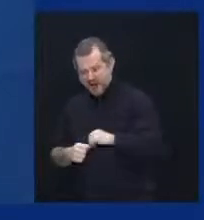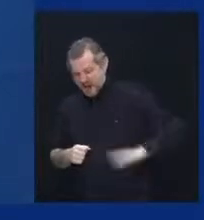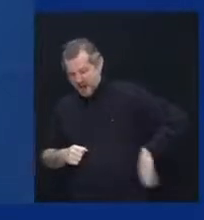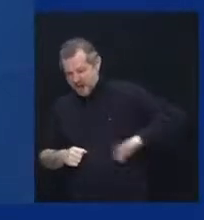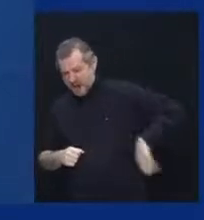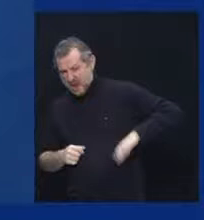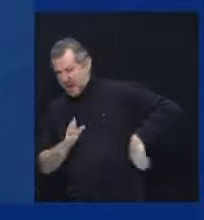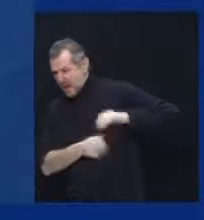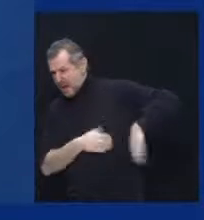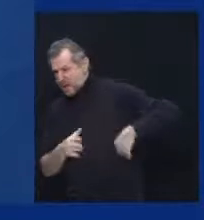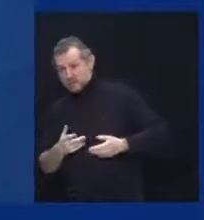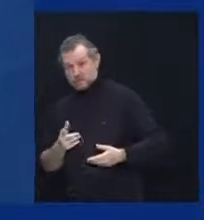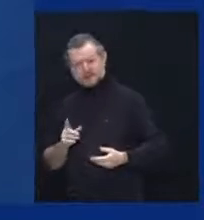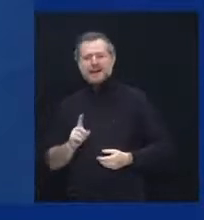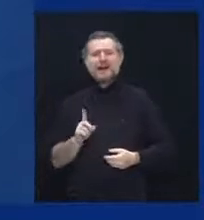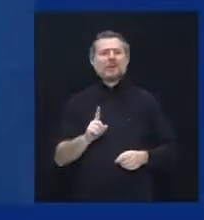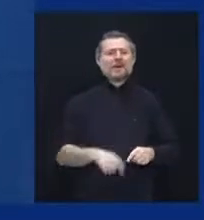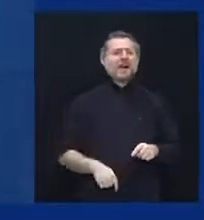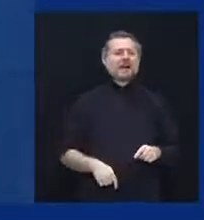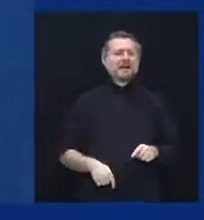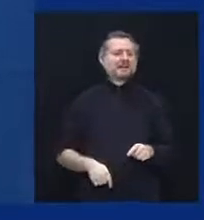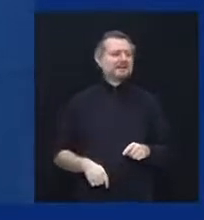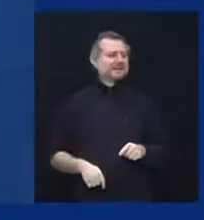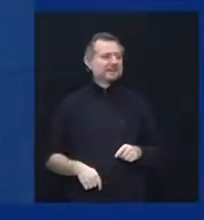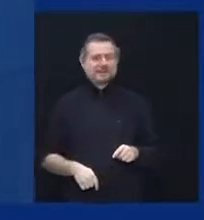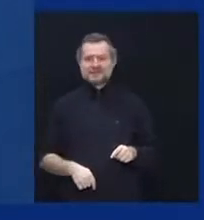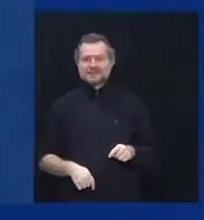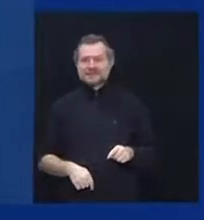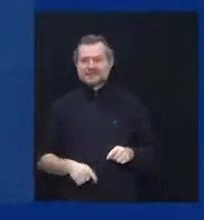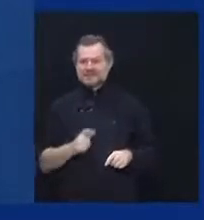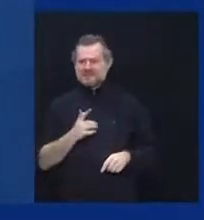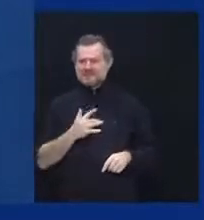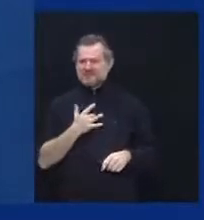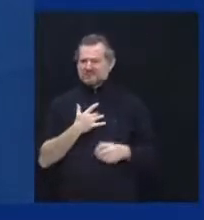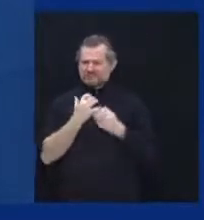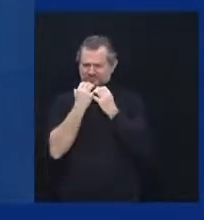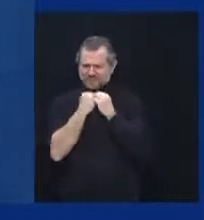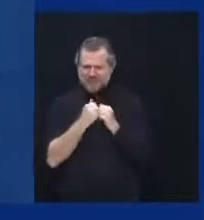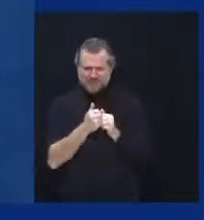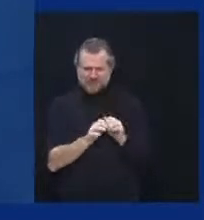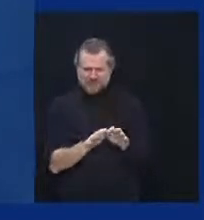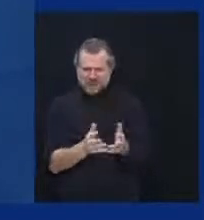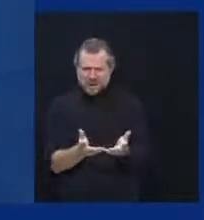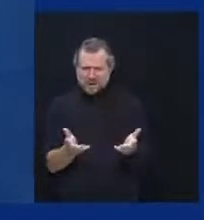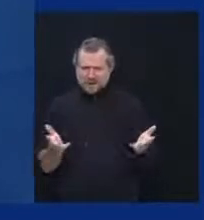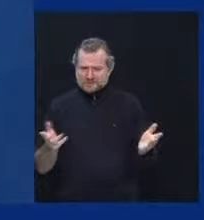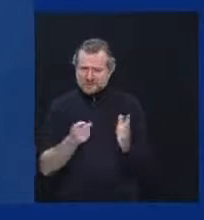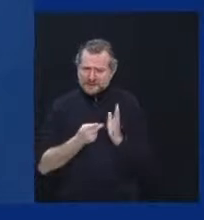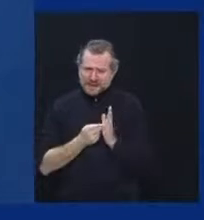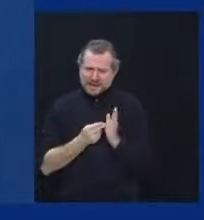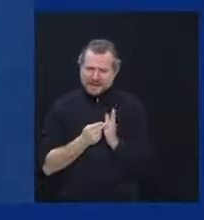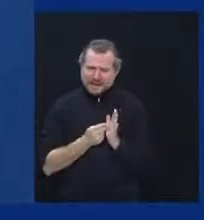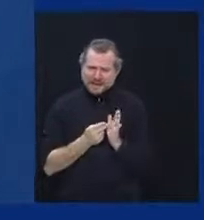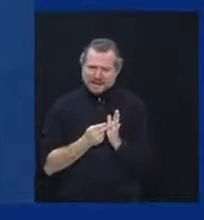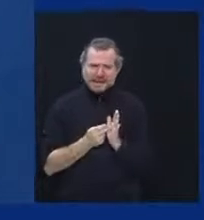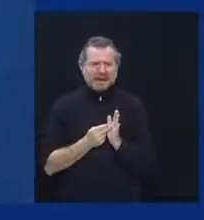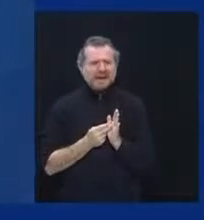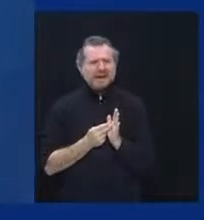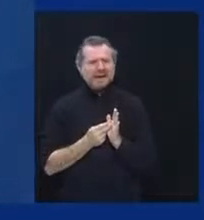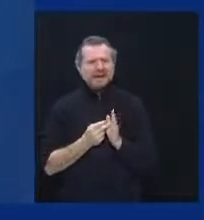If you have any sense of honor or integrity, where would you take it